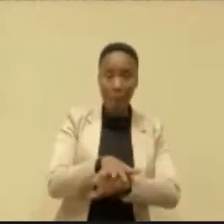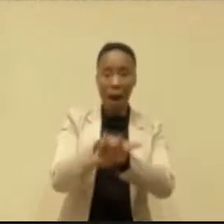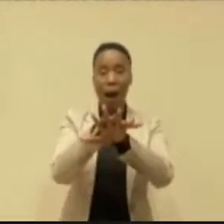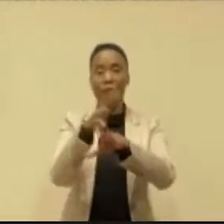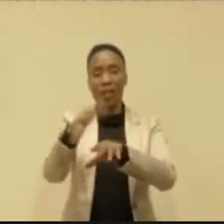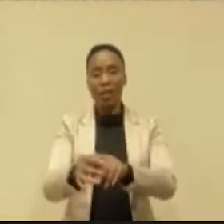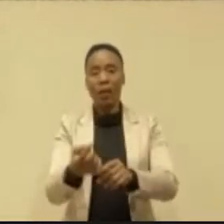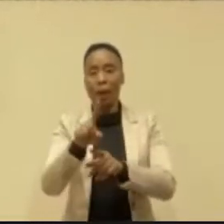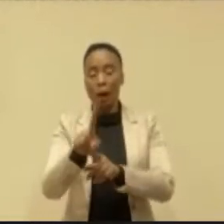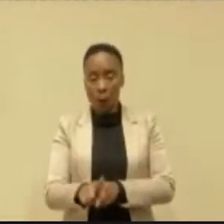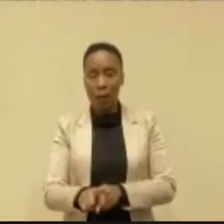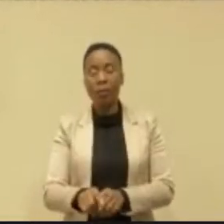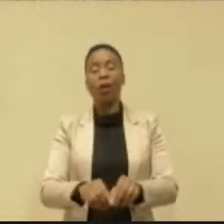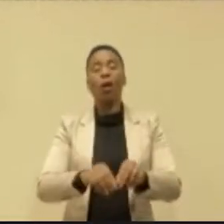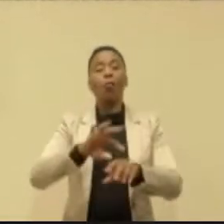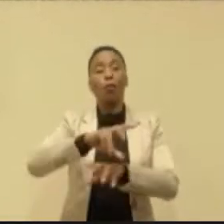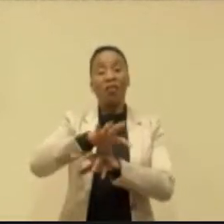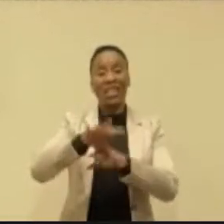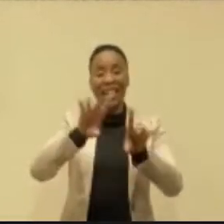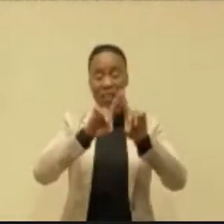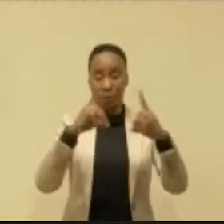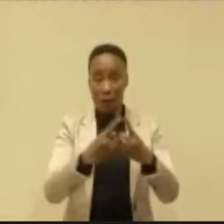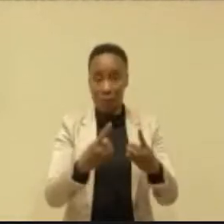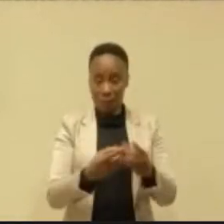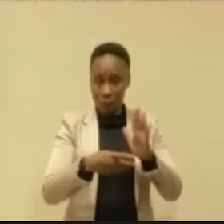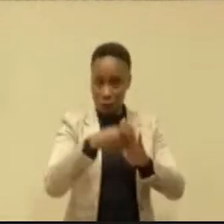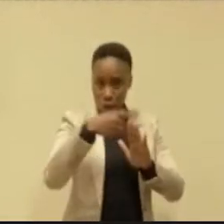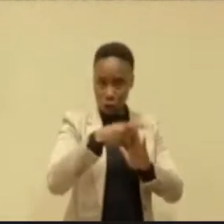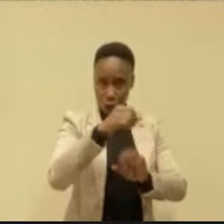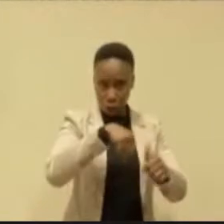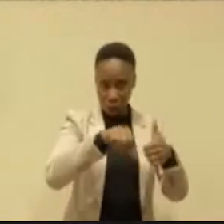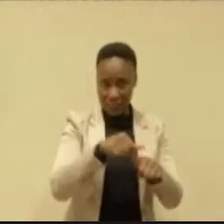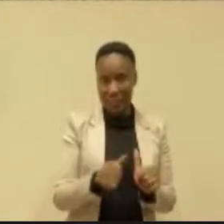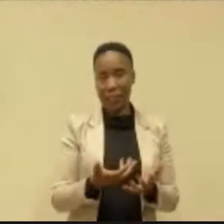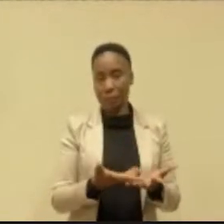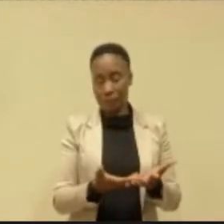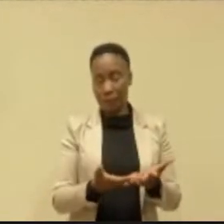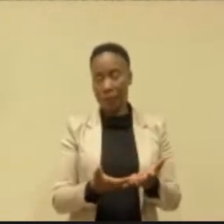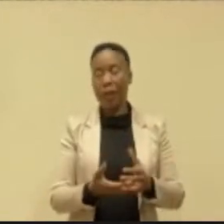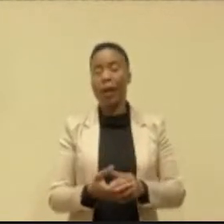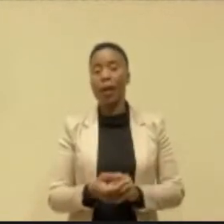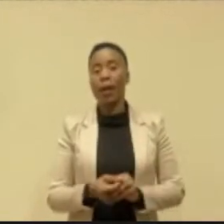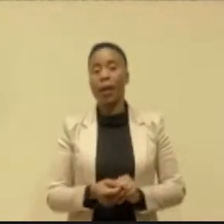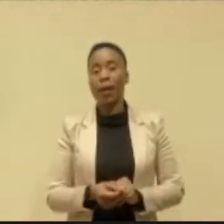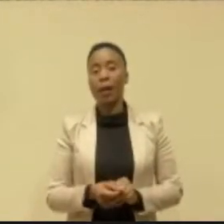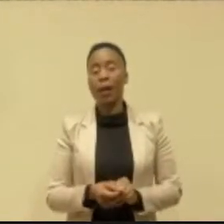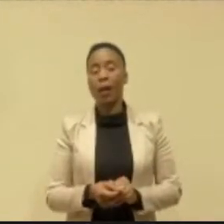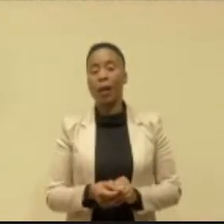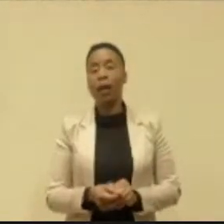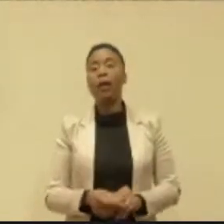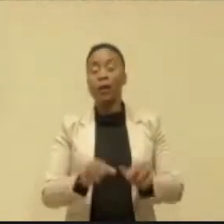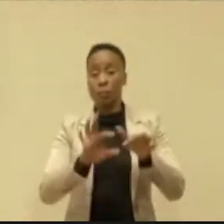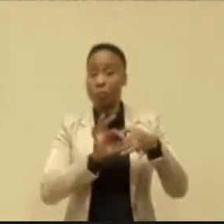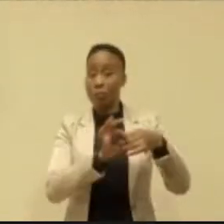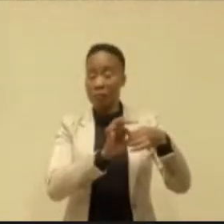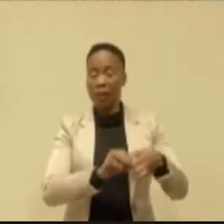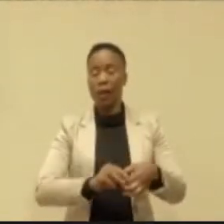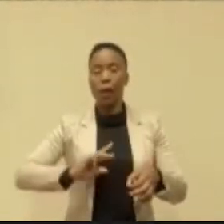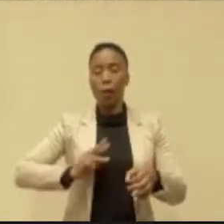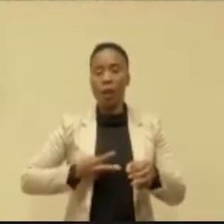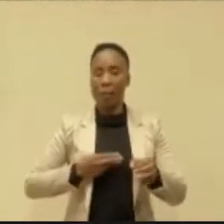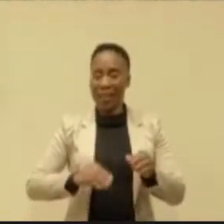by the provincial department of social development in relation to women's shelter for